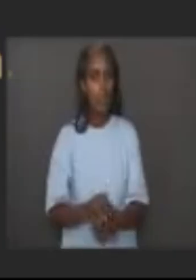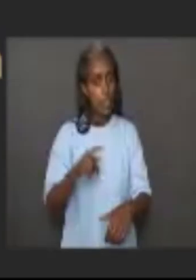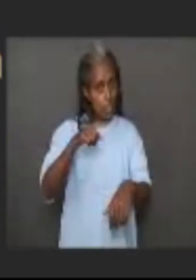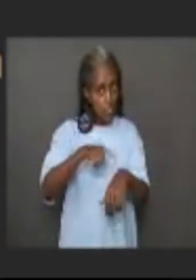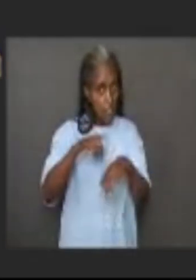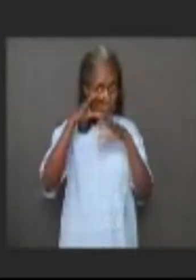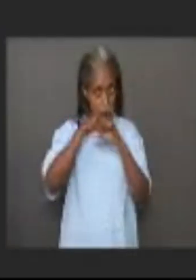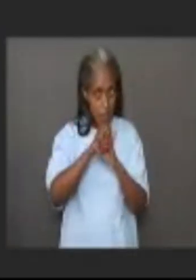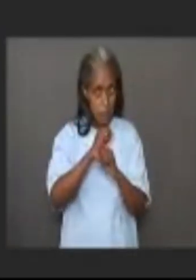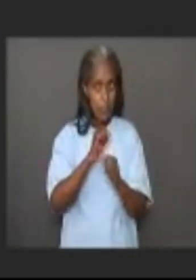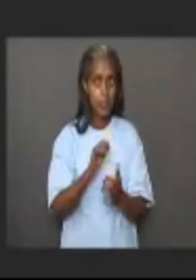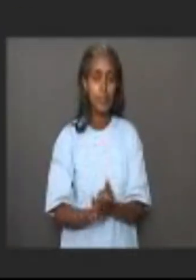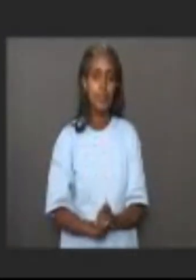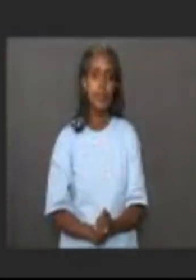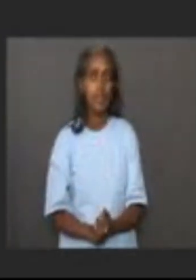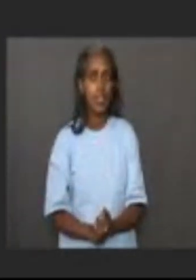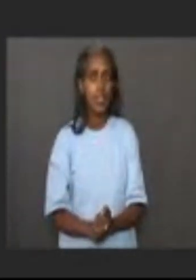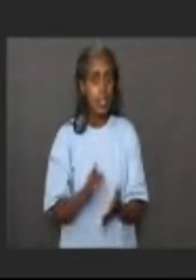Time's up.